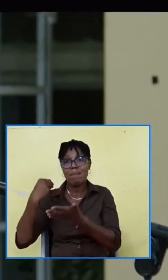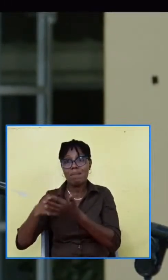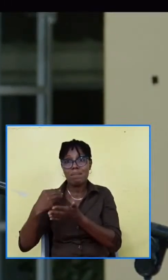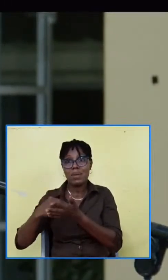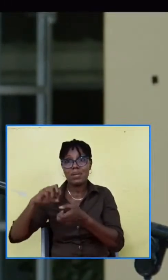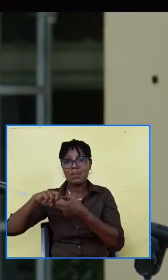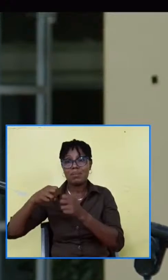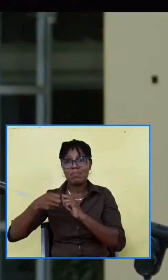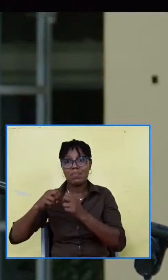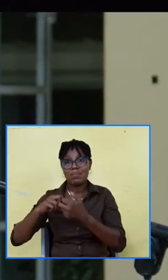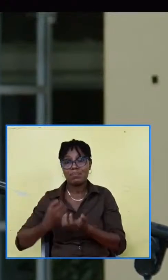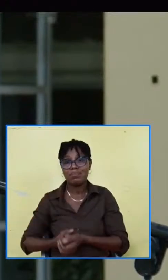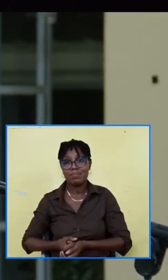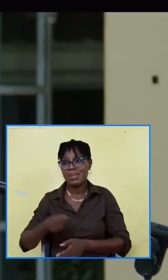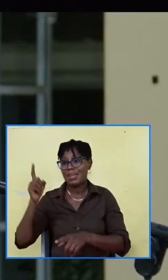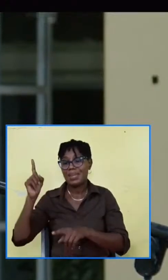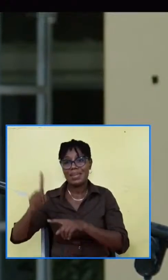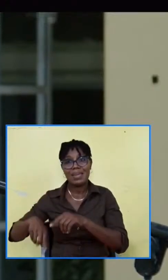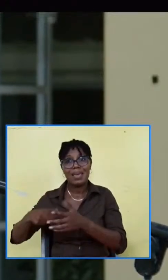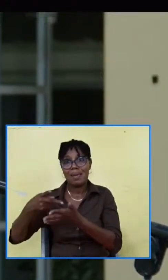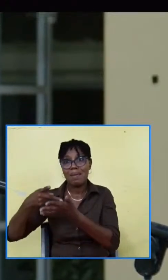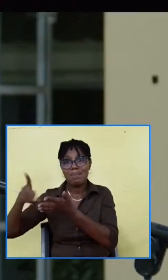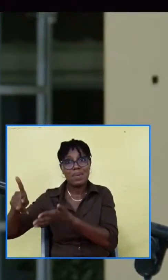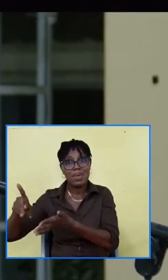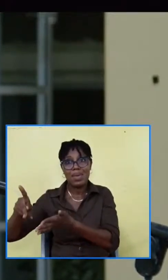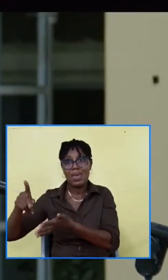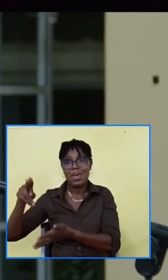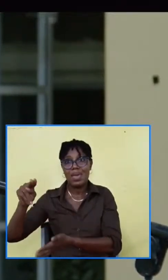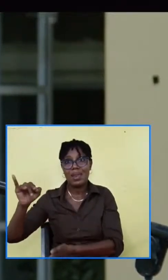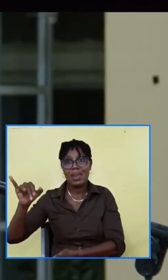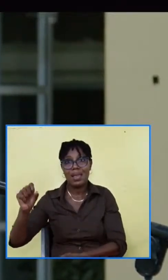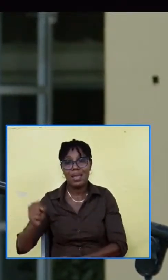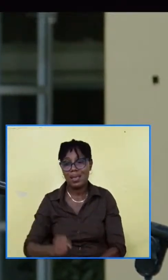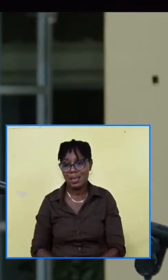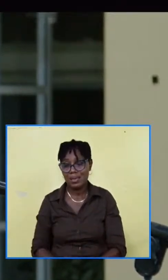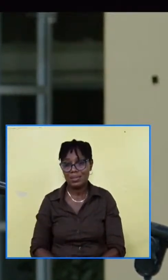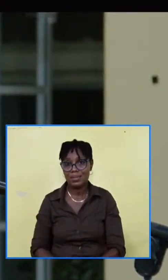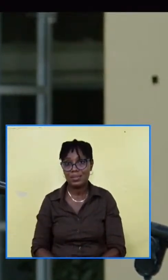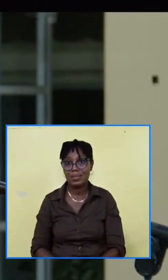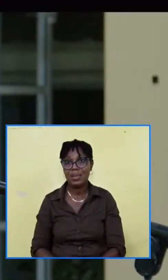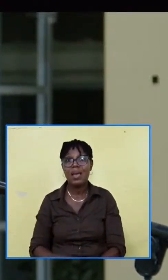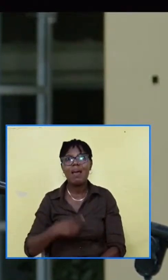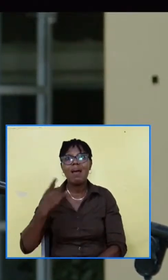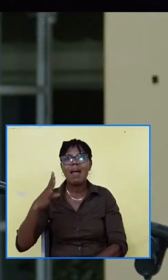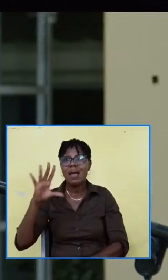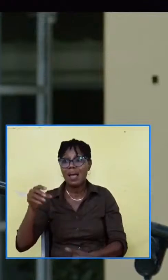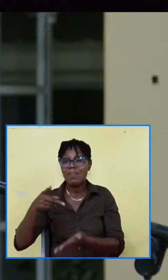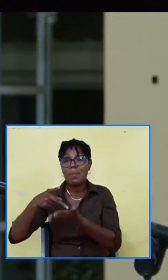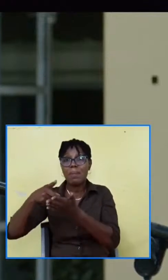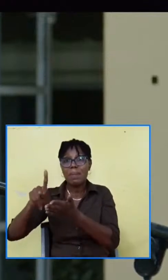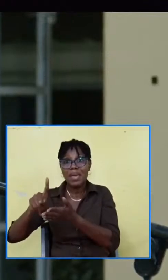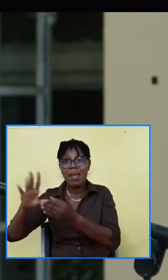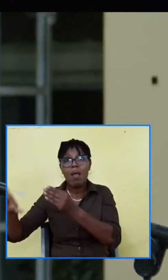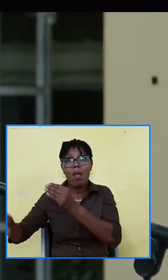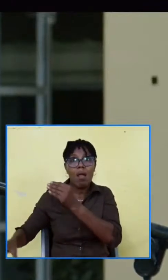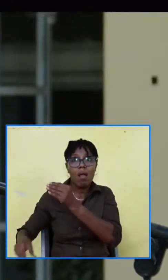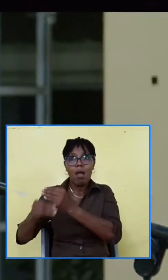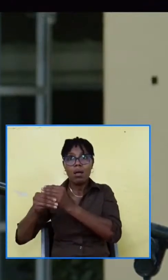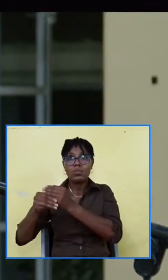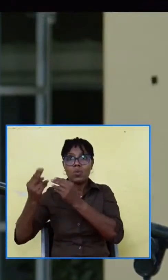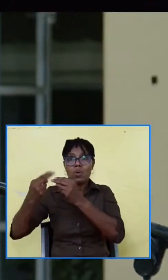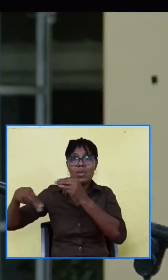on time, and then I recognize that I still have to pay interest, which is a penalty, why then should I pay?